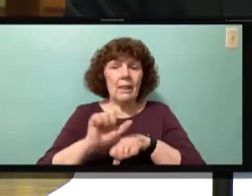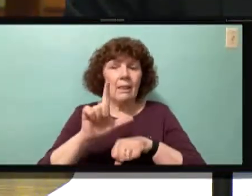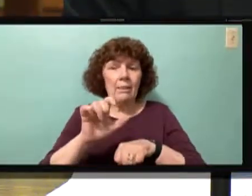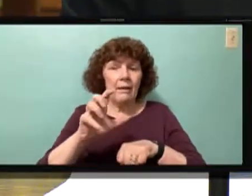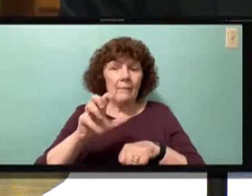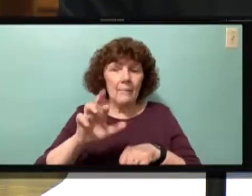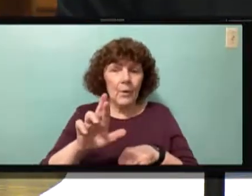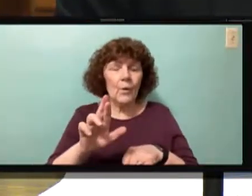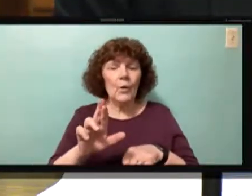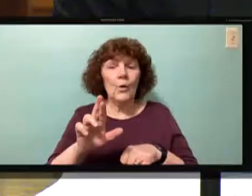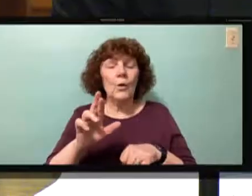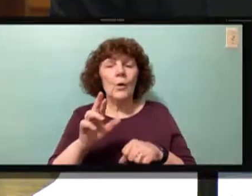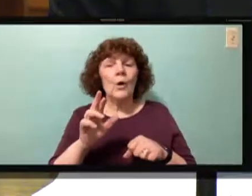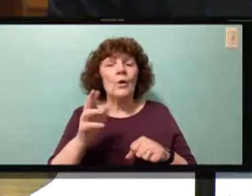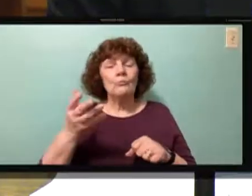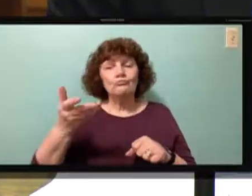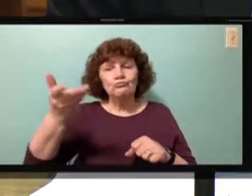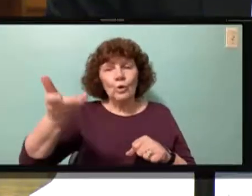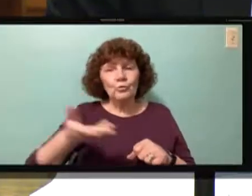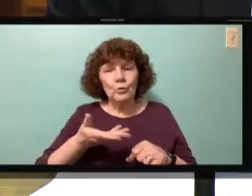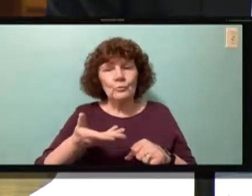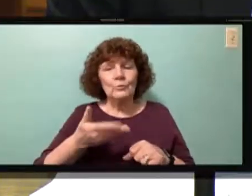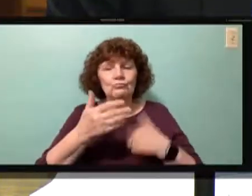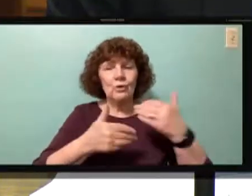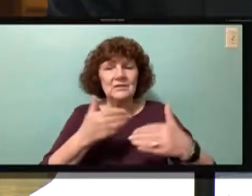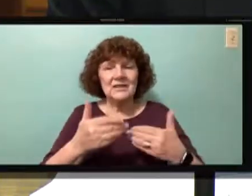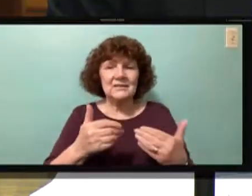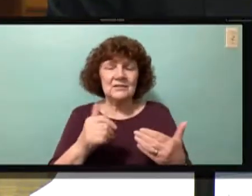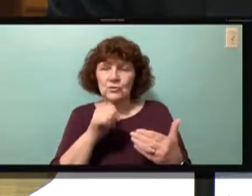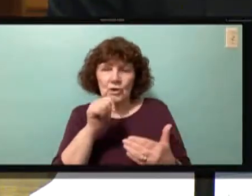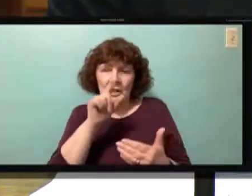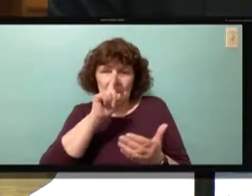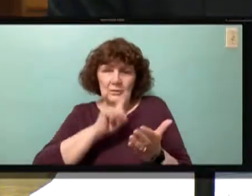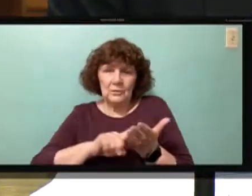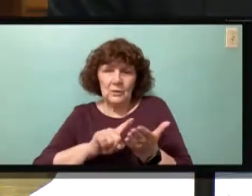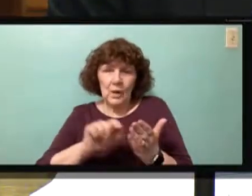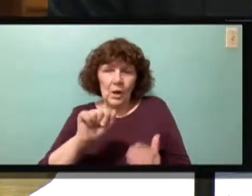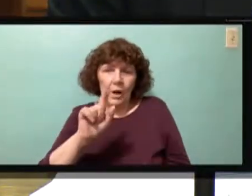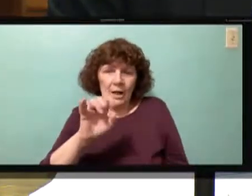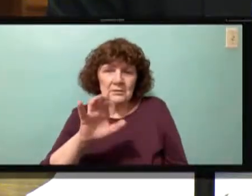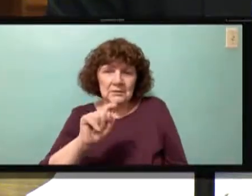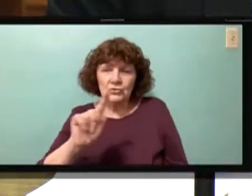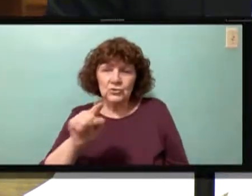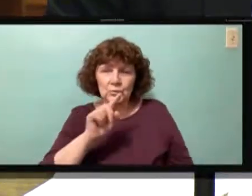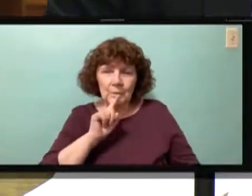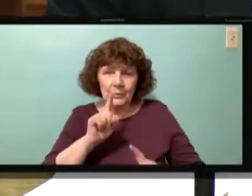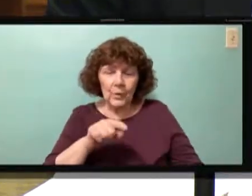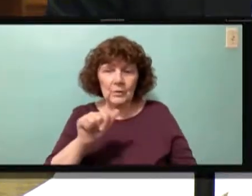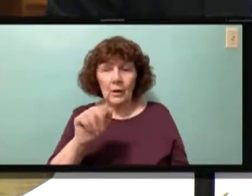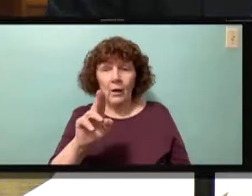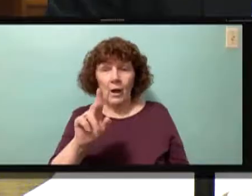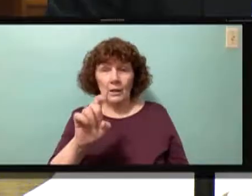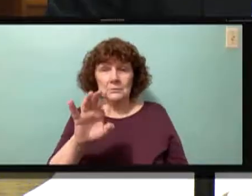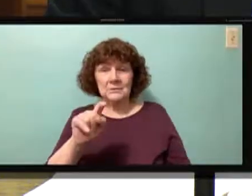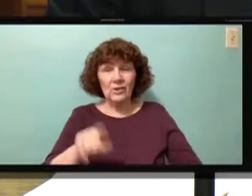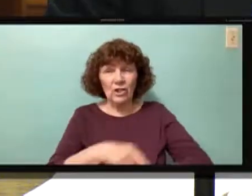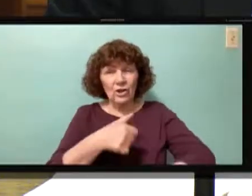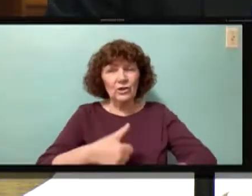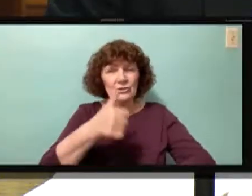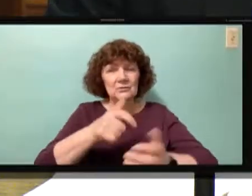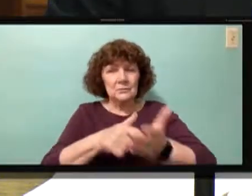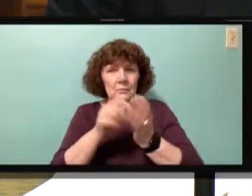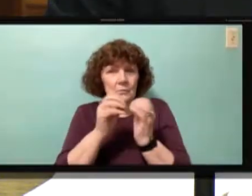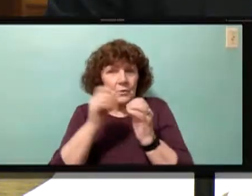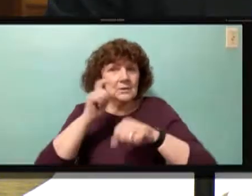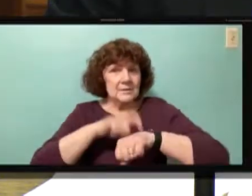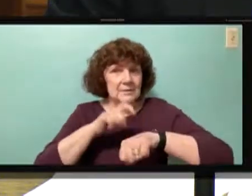an audit, it was a report. Audits are much lengthier in time to produce. This was done just to get city council